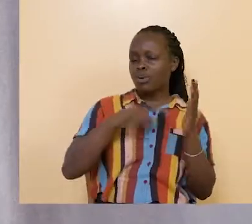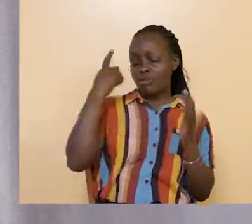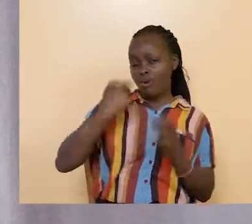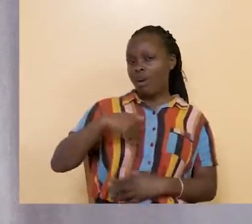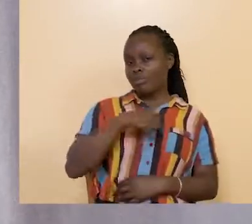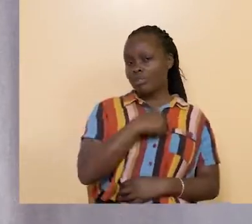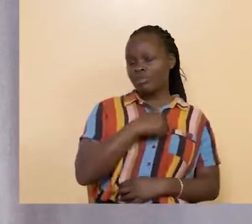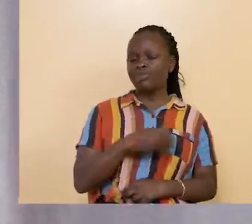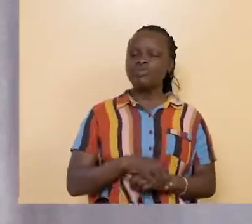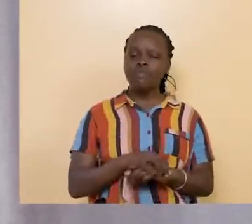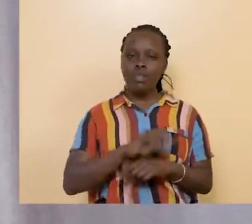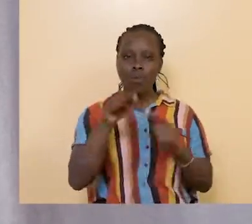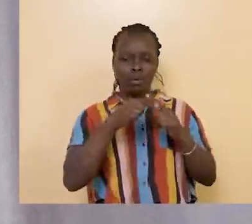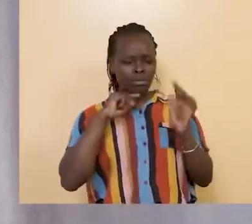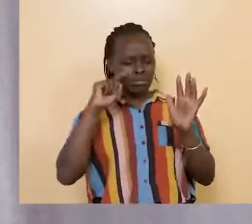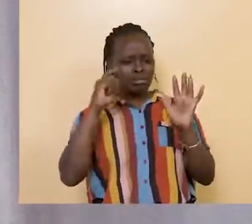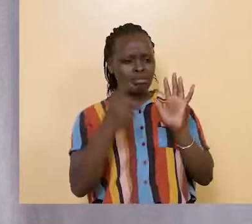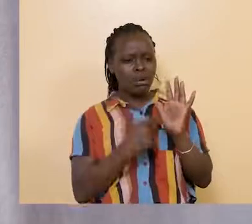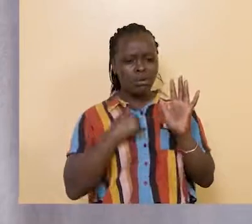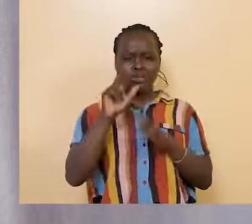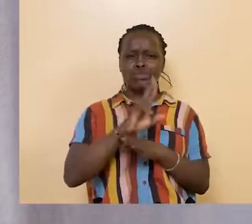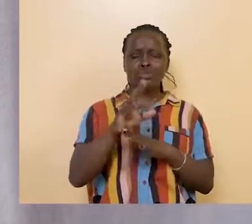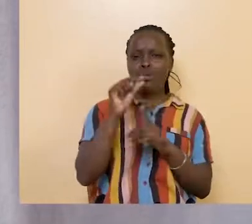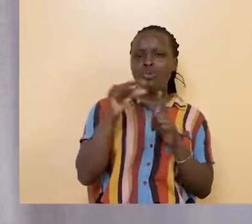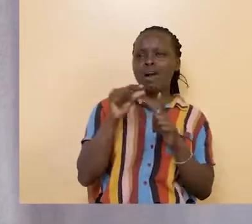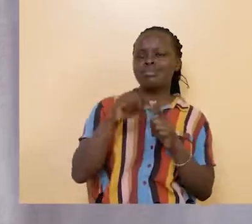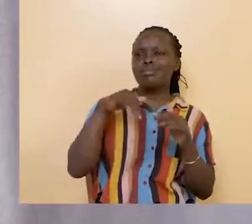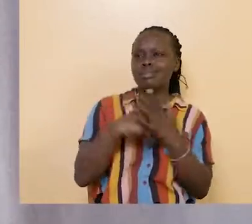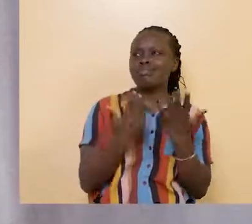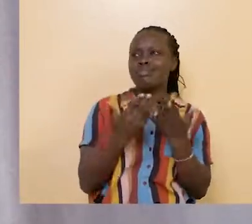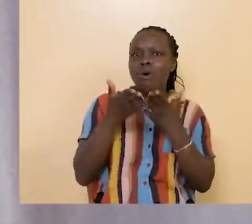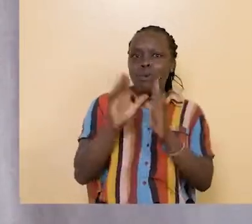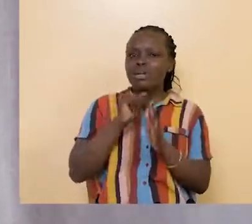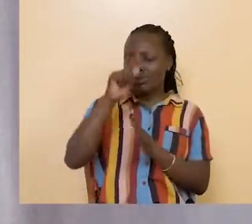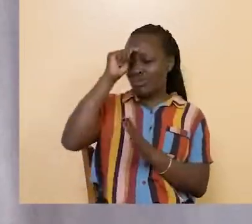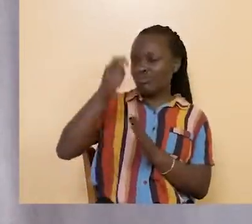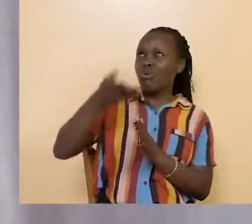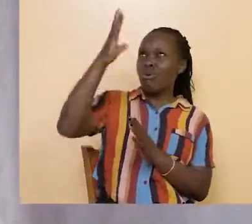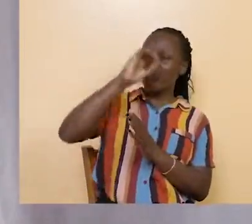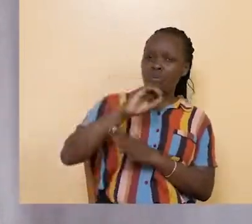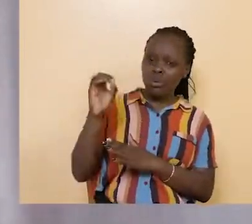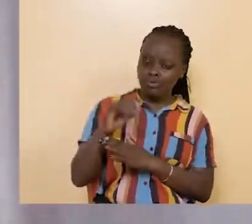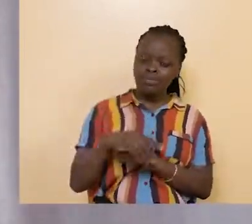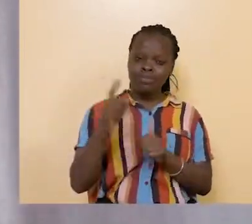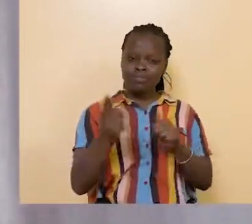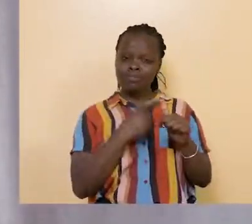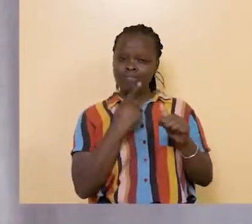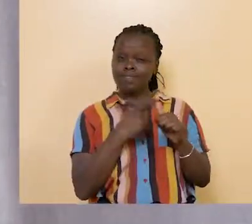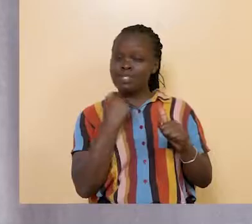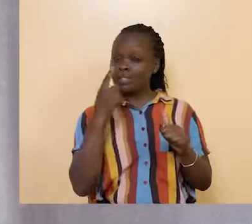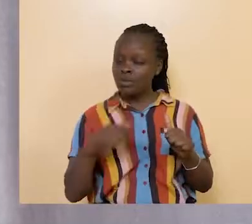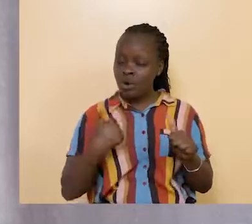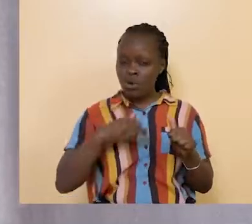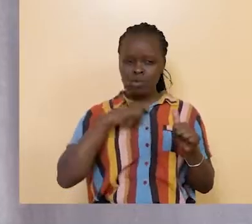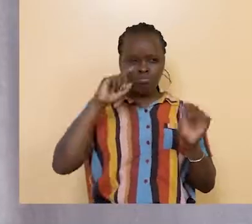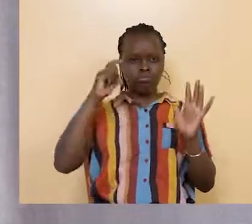us? When we realize that we have used our words in a way that's not honoring, and the first thing, as